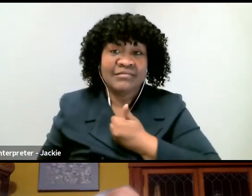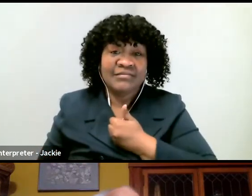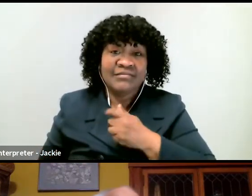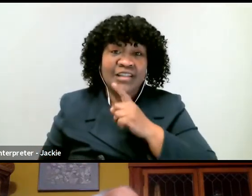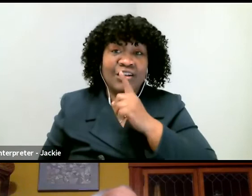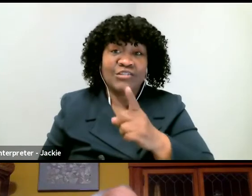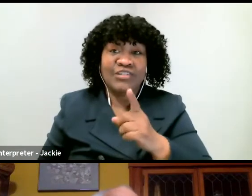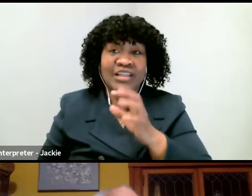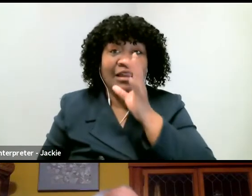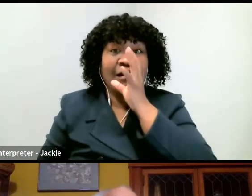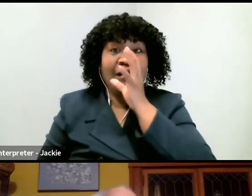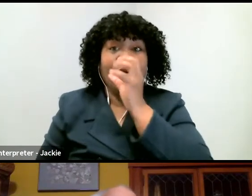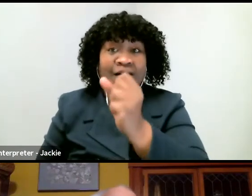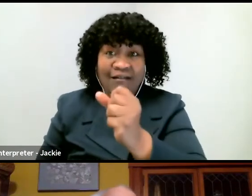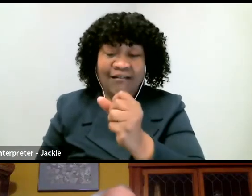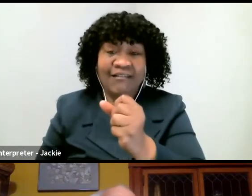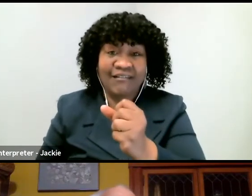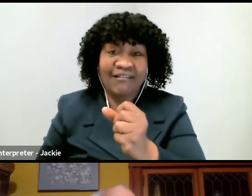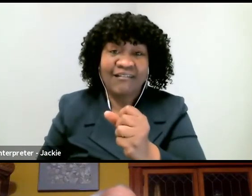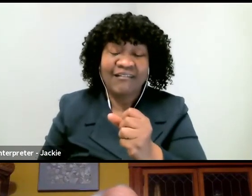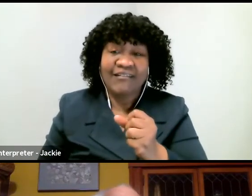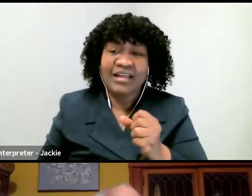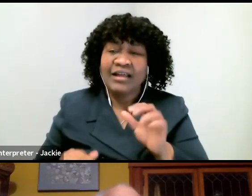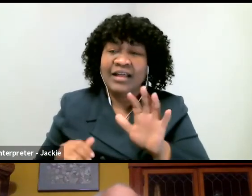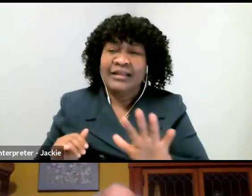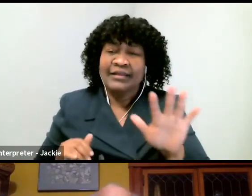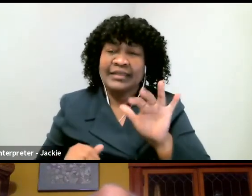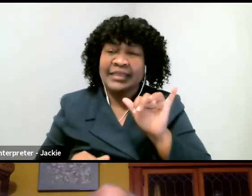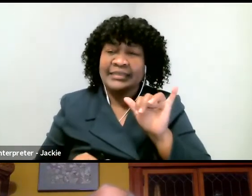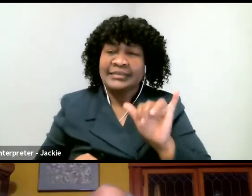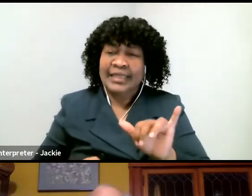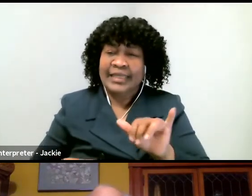I was quite taken with it. Around the same time,